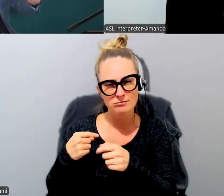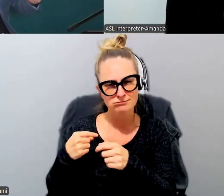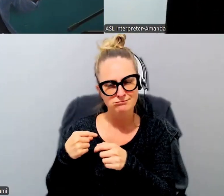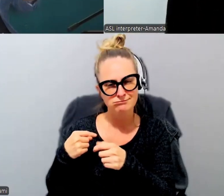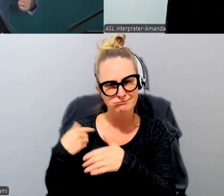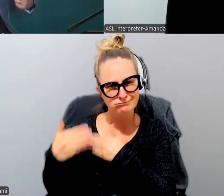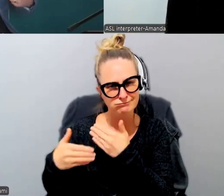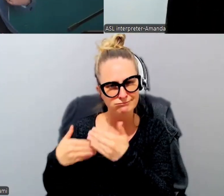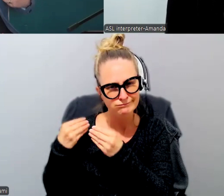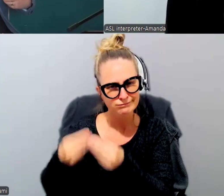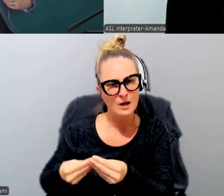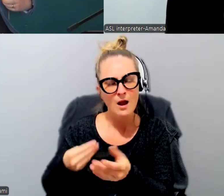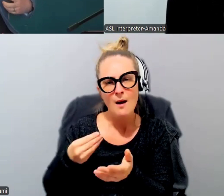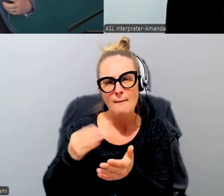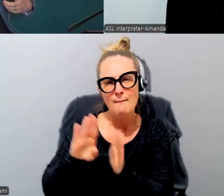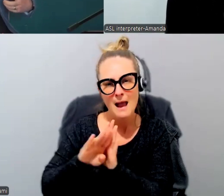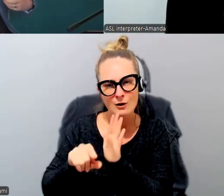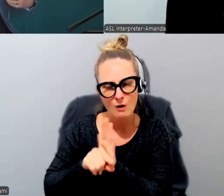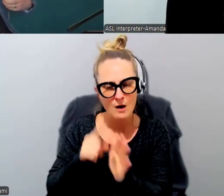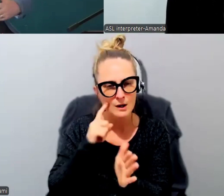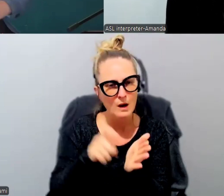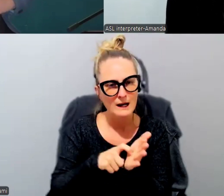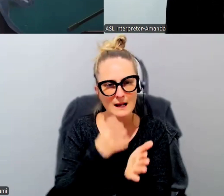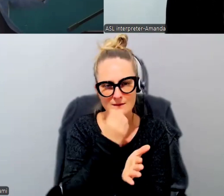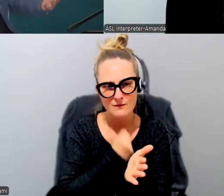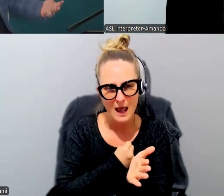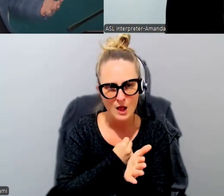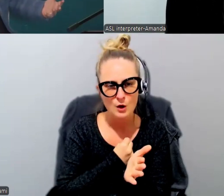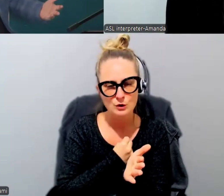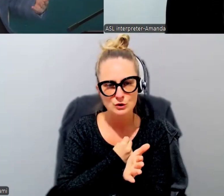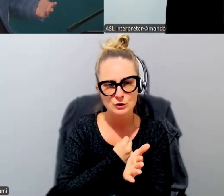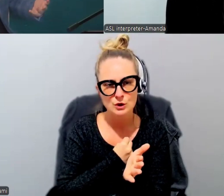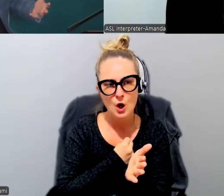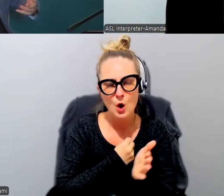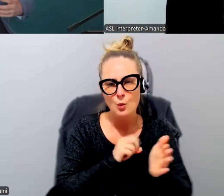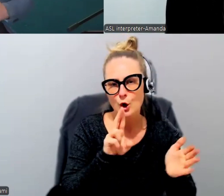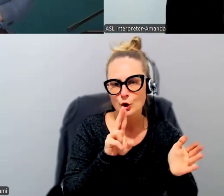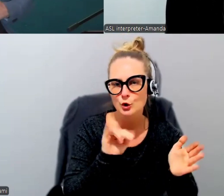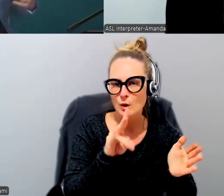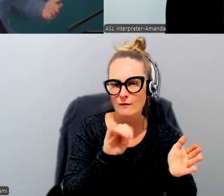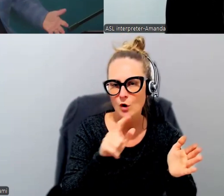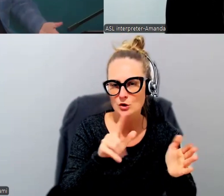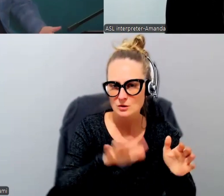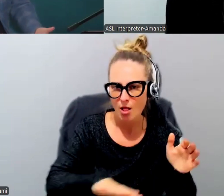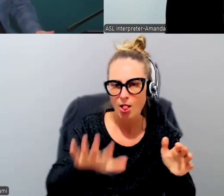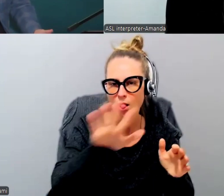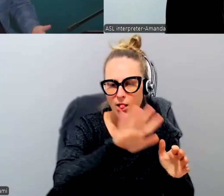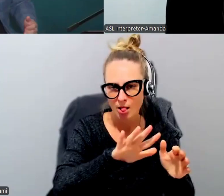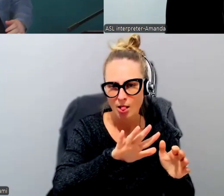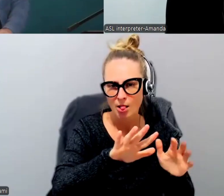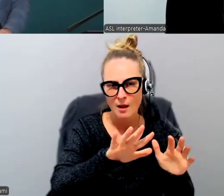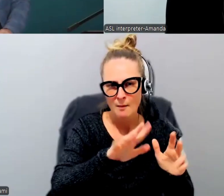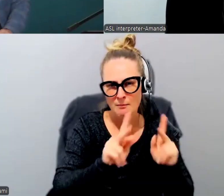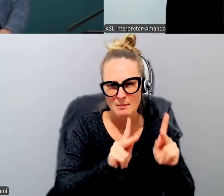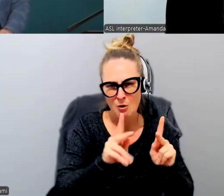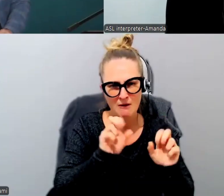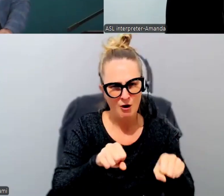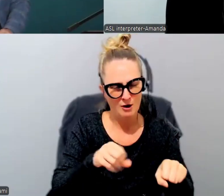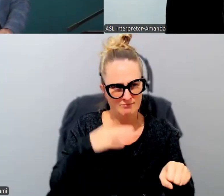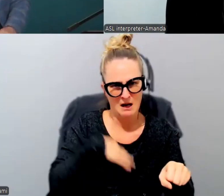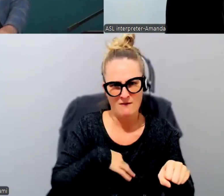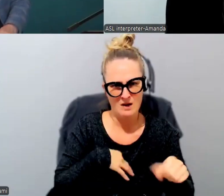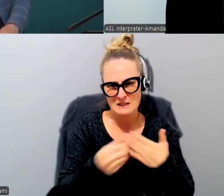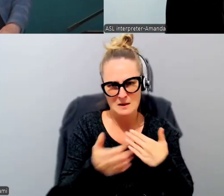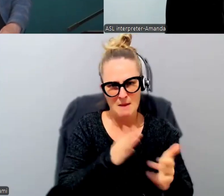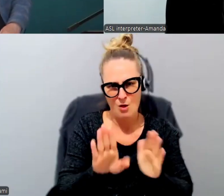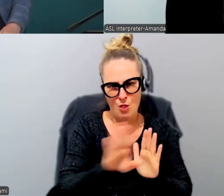recognized that the values were of universal merit and people can benefit from it regardless of their background. Humanistic